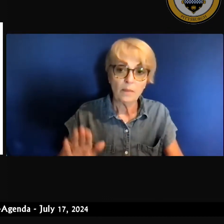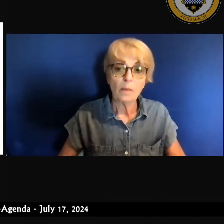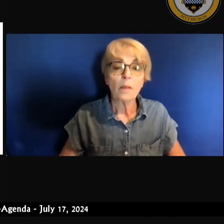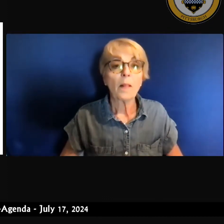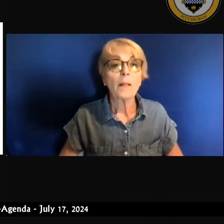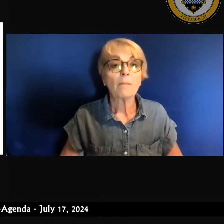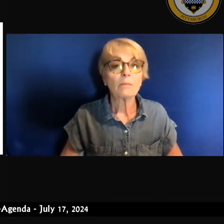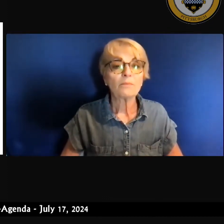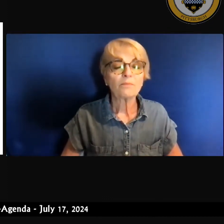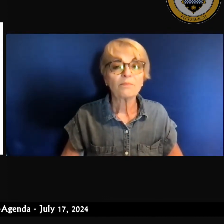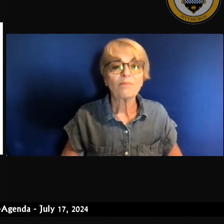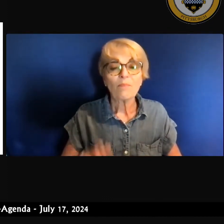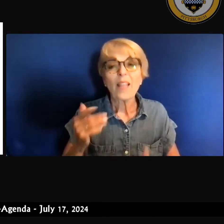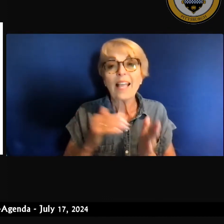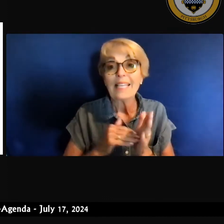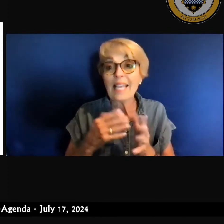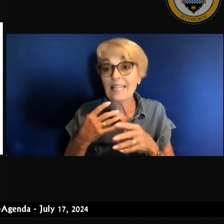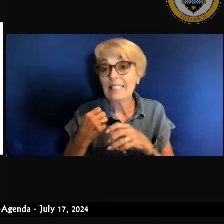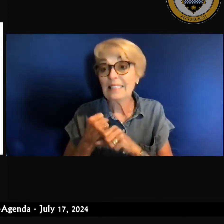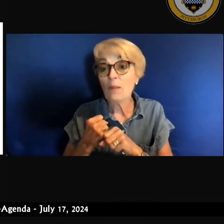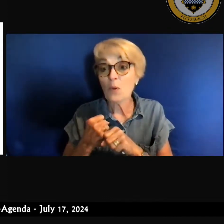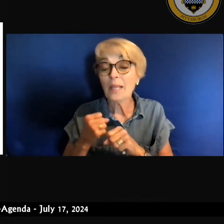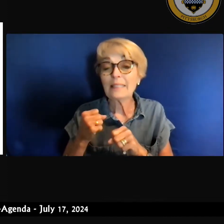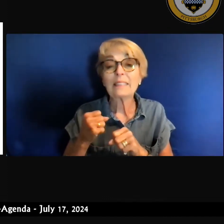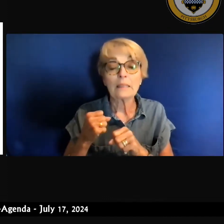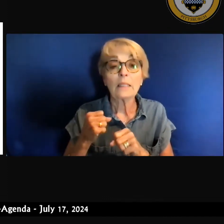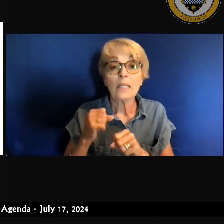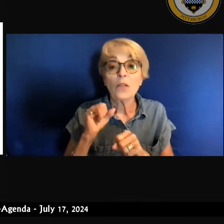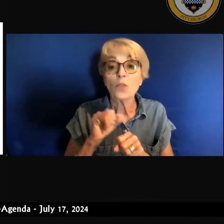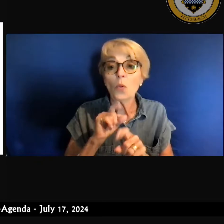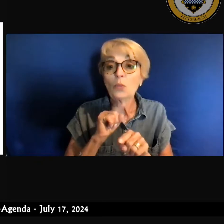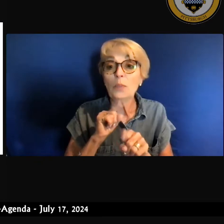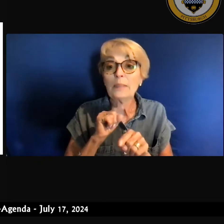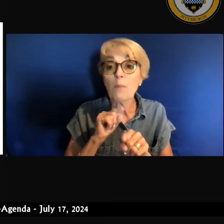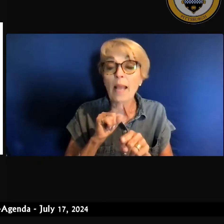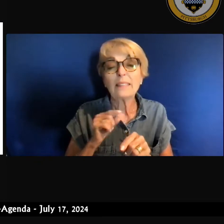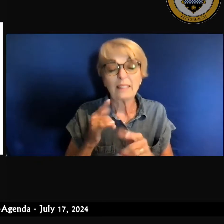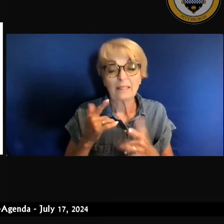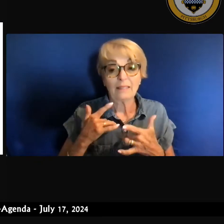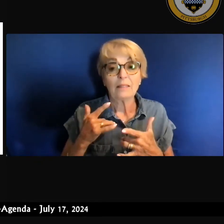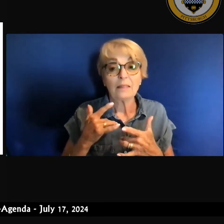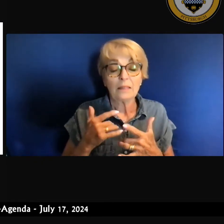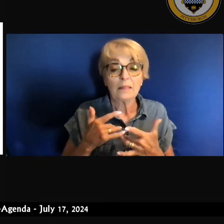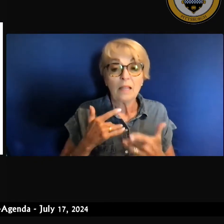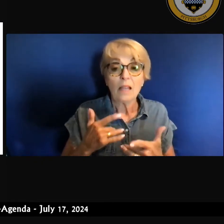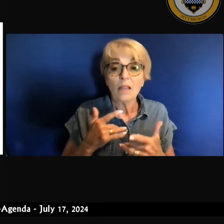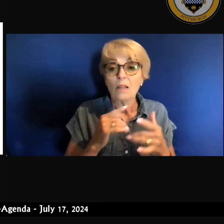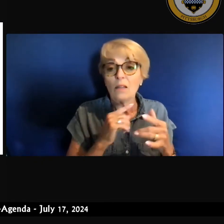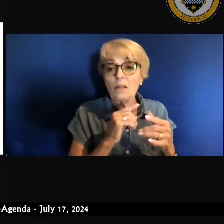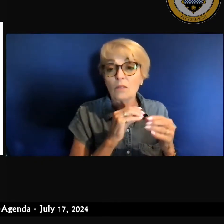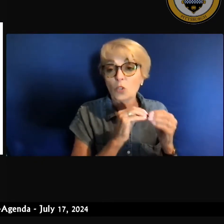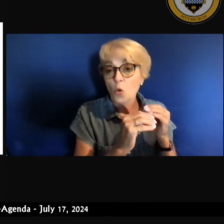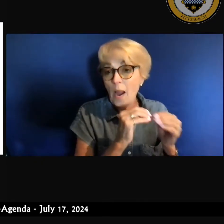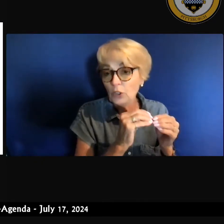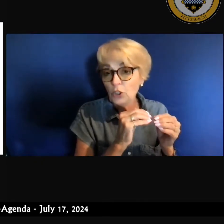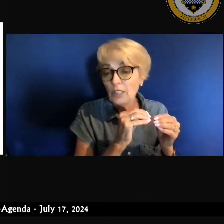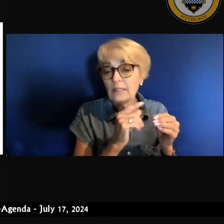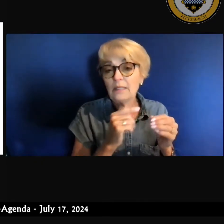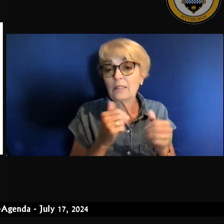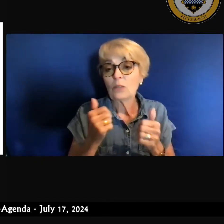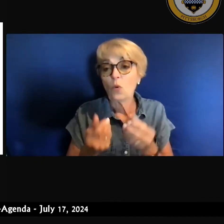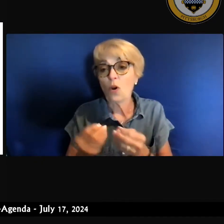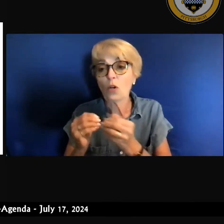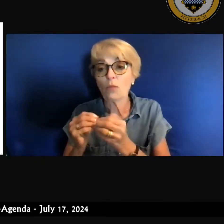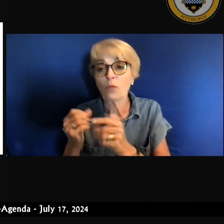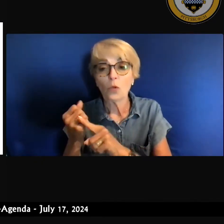So just again to summarize, those responses are primarily just corrections or further clarifications